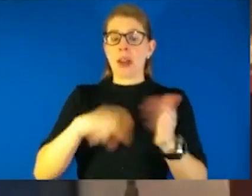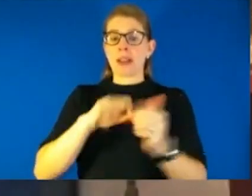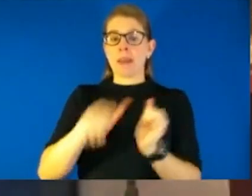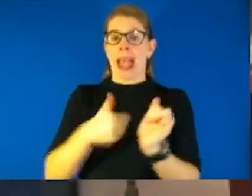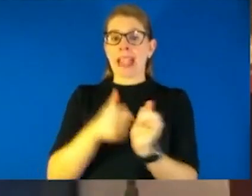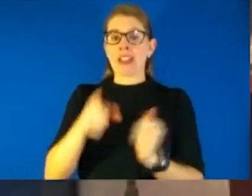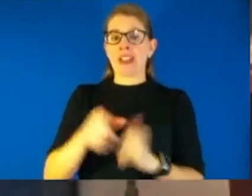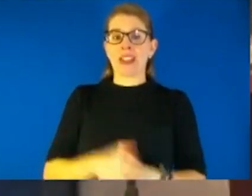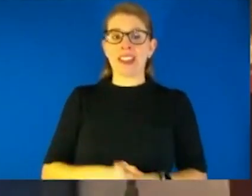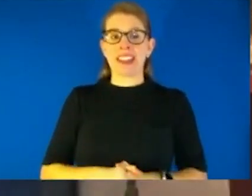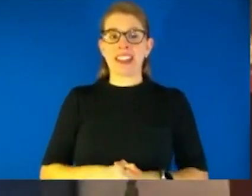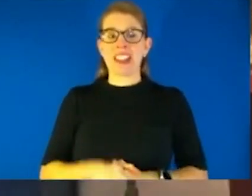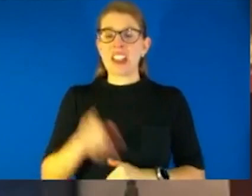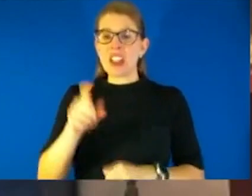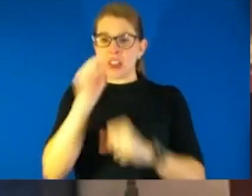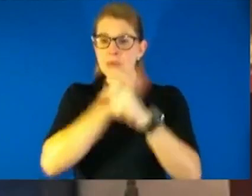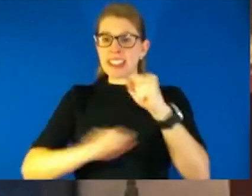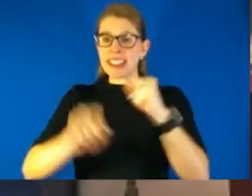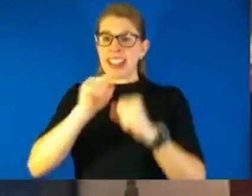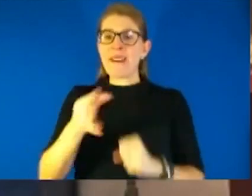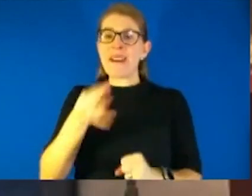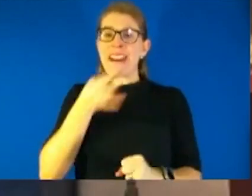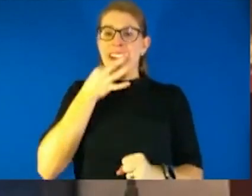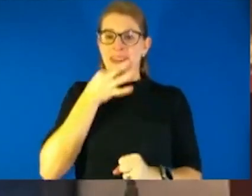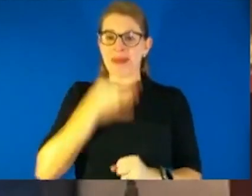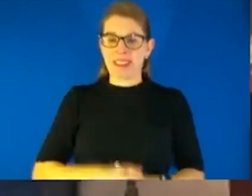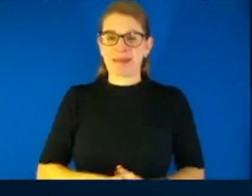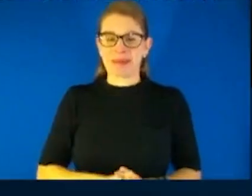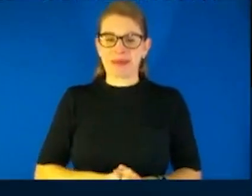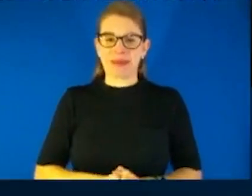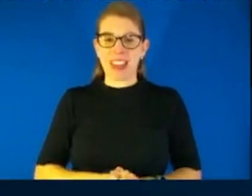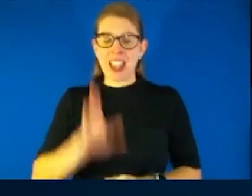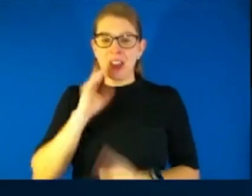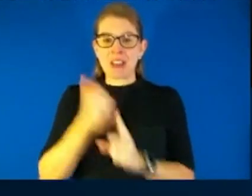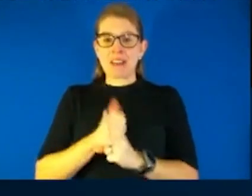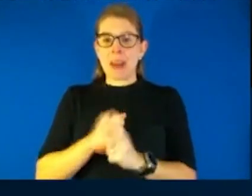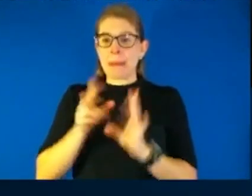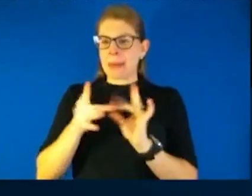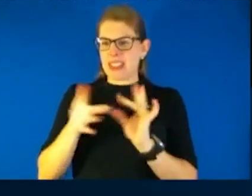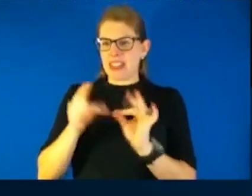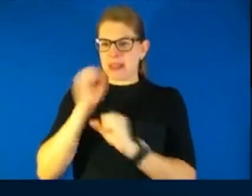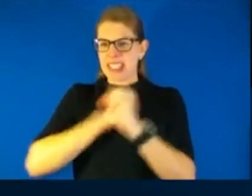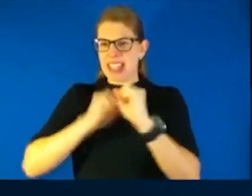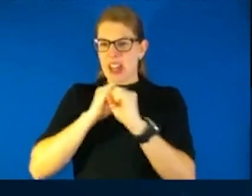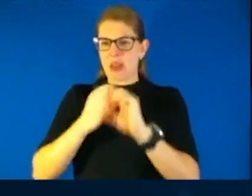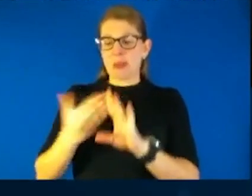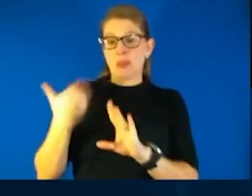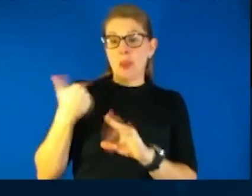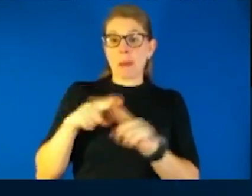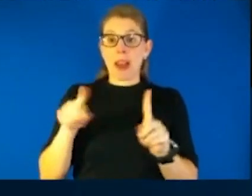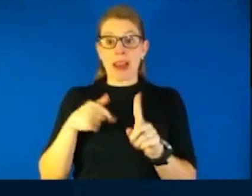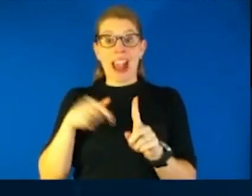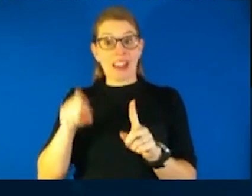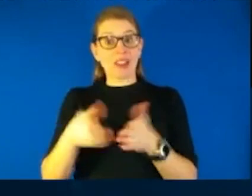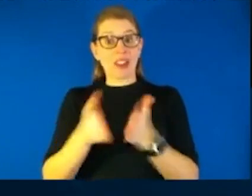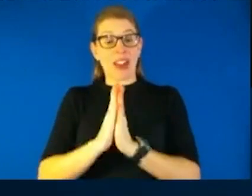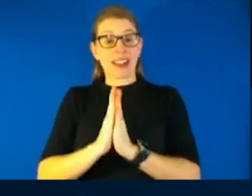You're the mosquito expert. So I know you mentioned mosquitoes a little bit before, but I do have to ask you, there they